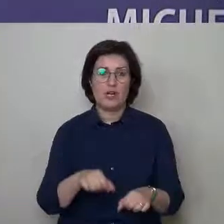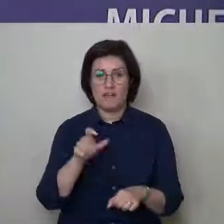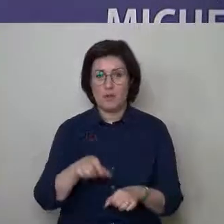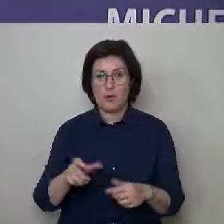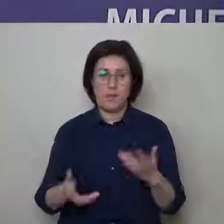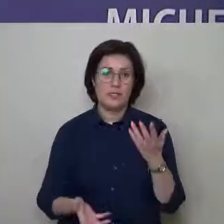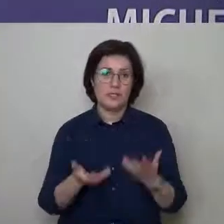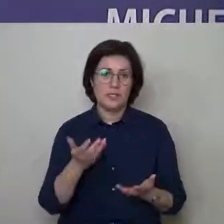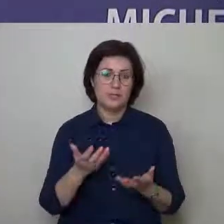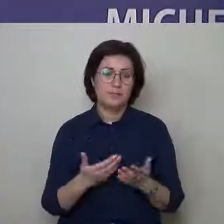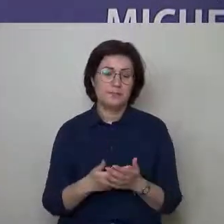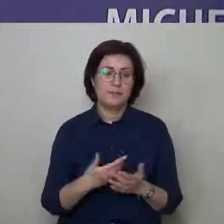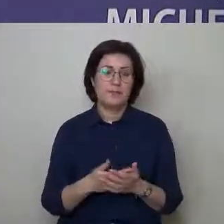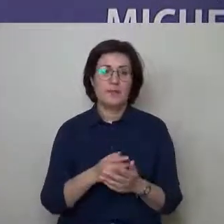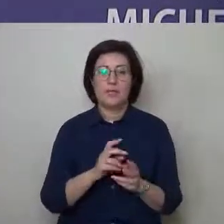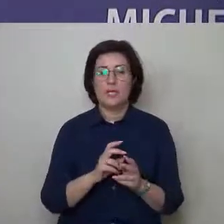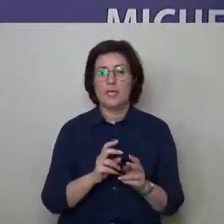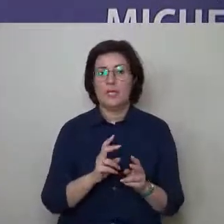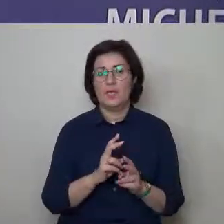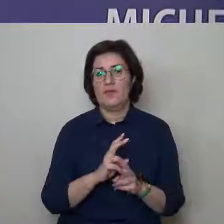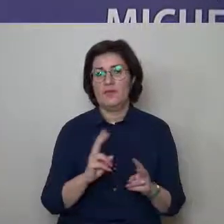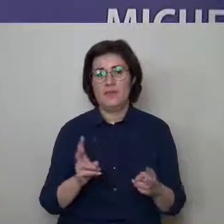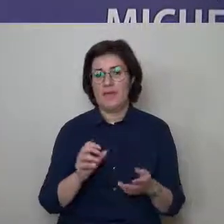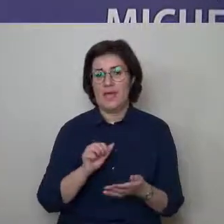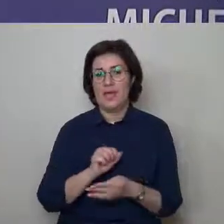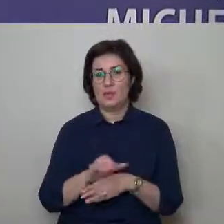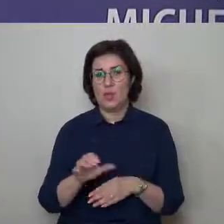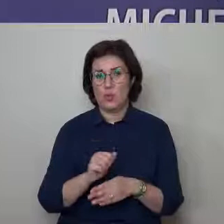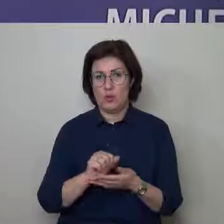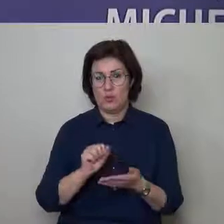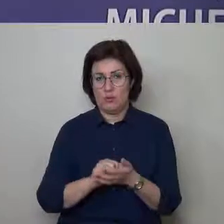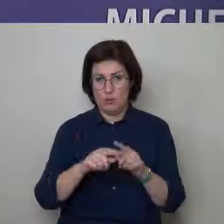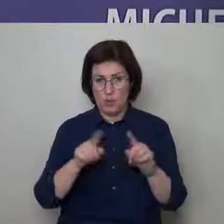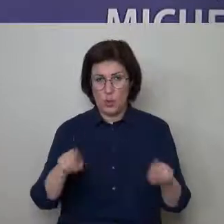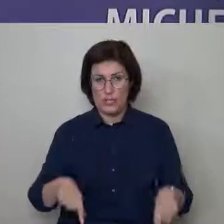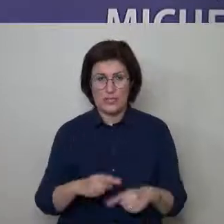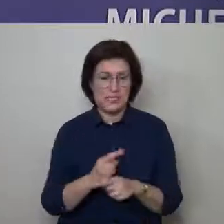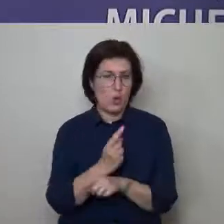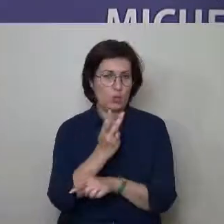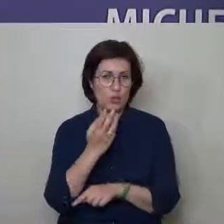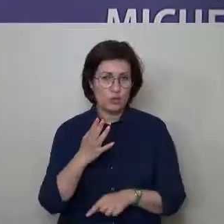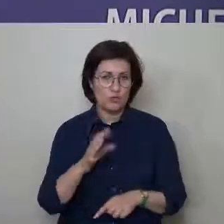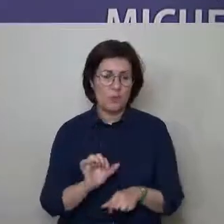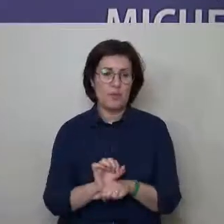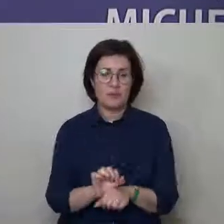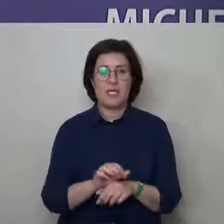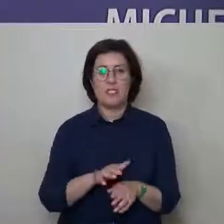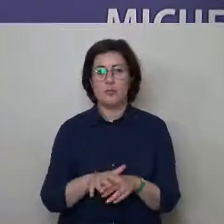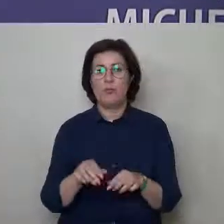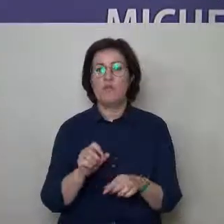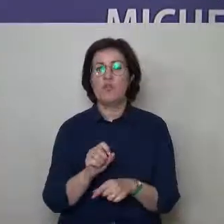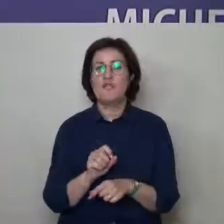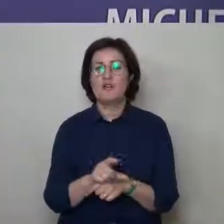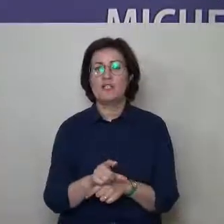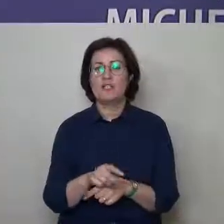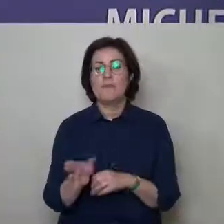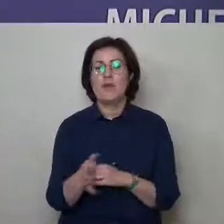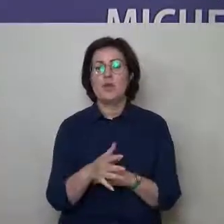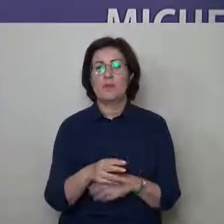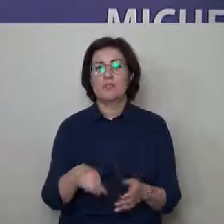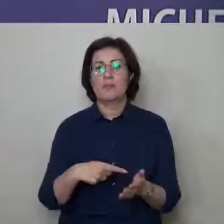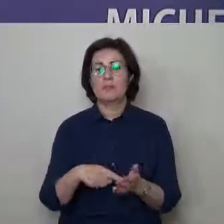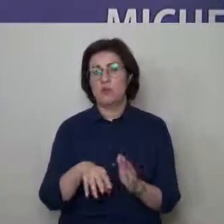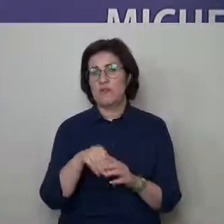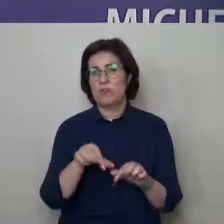they didn't provide everything necessary for the election, to meet the election rights